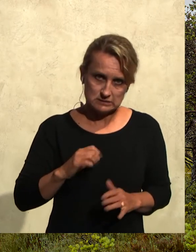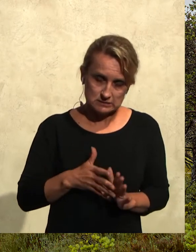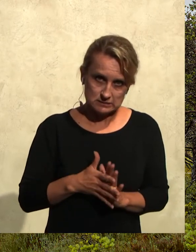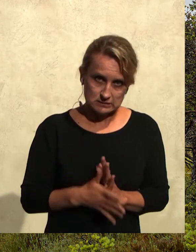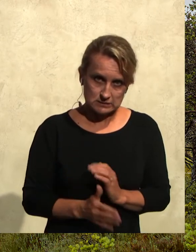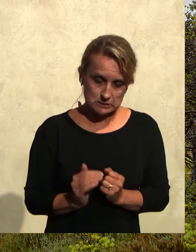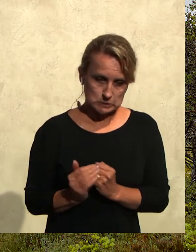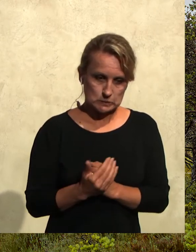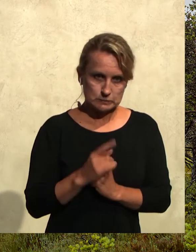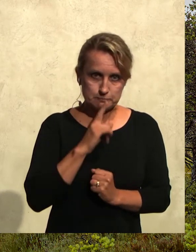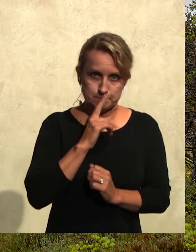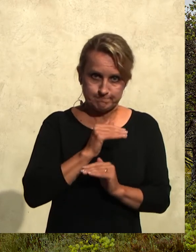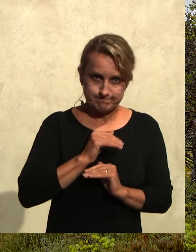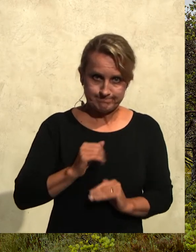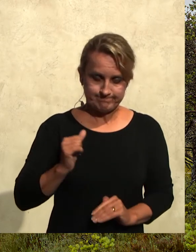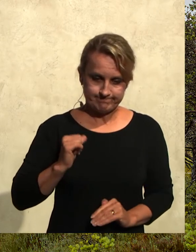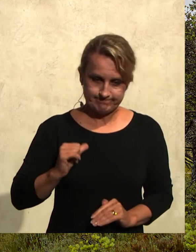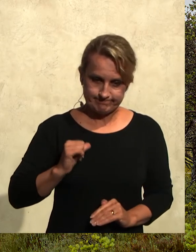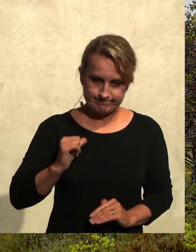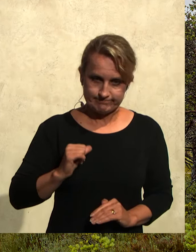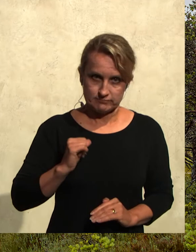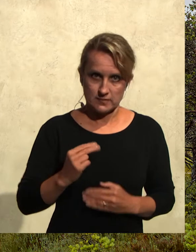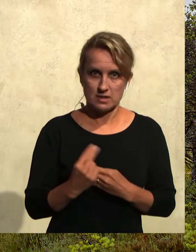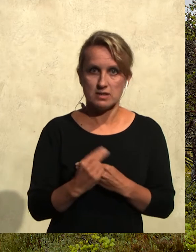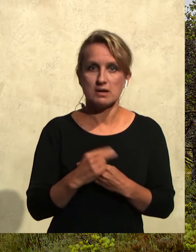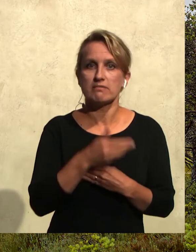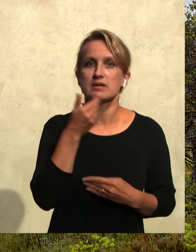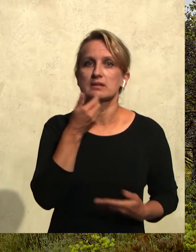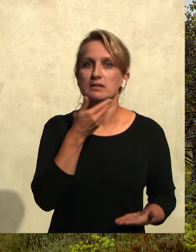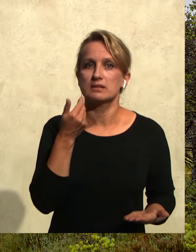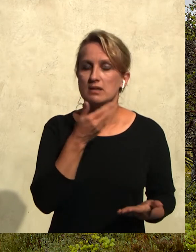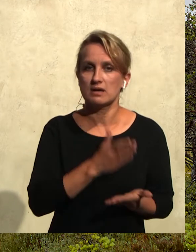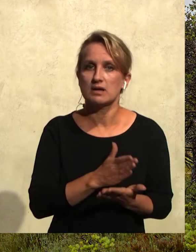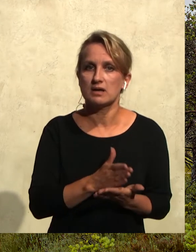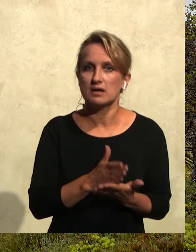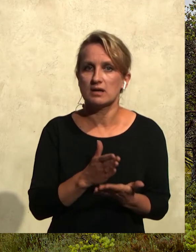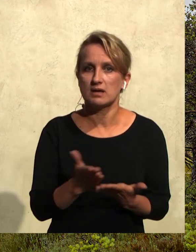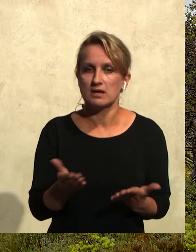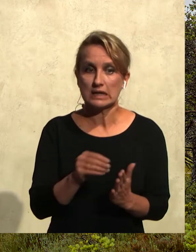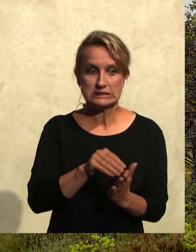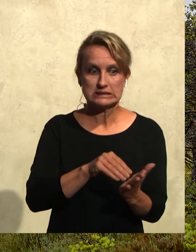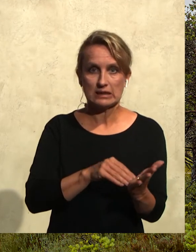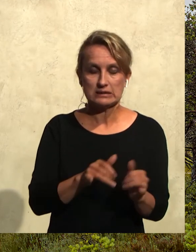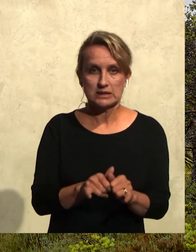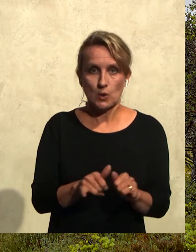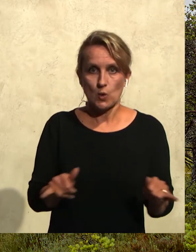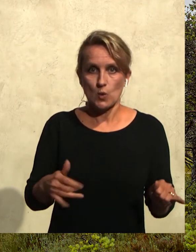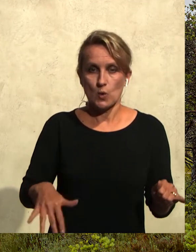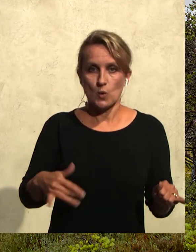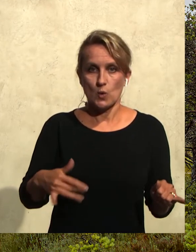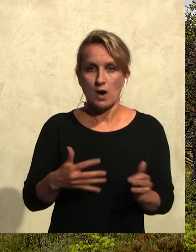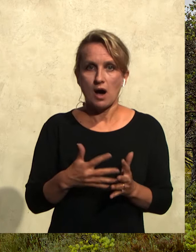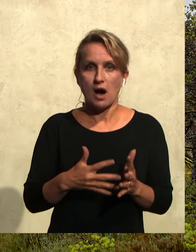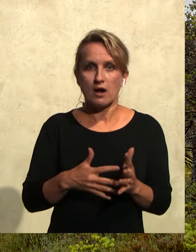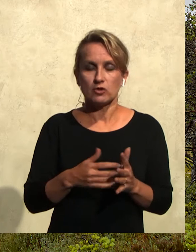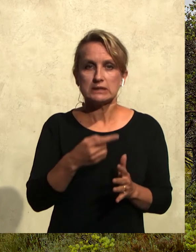untreated. Based on prevalent statistics, we can compute that more than 100 million